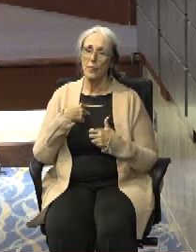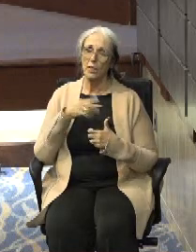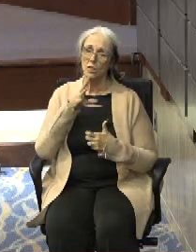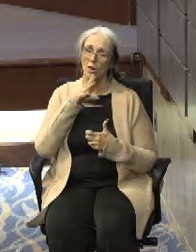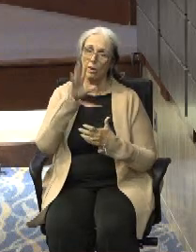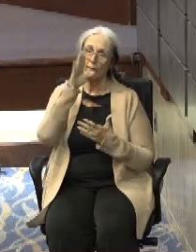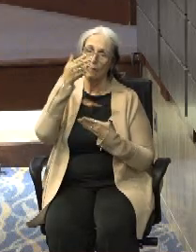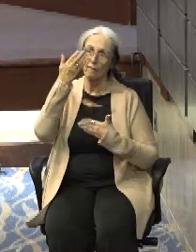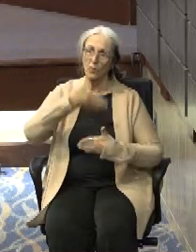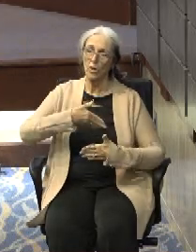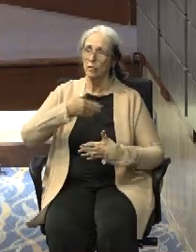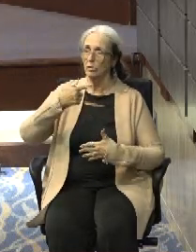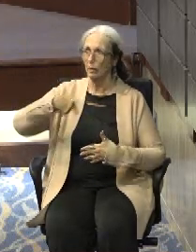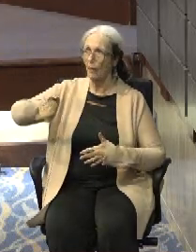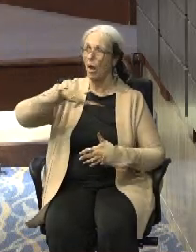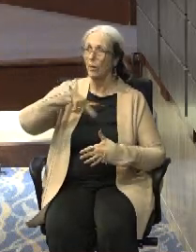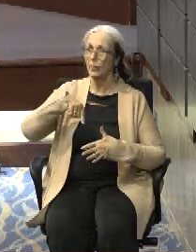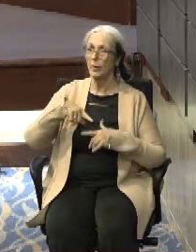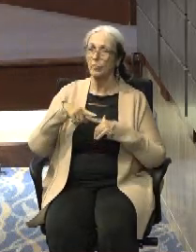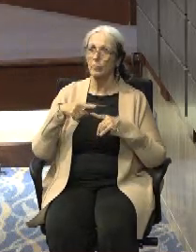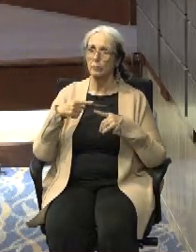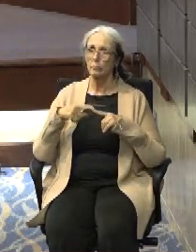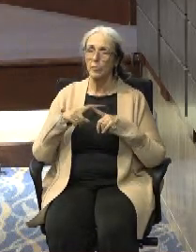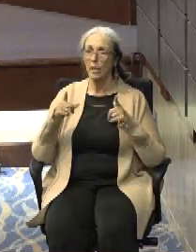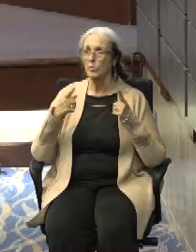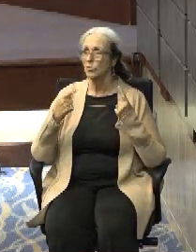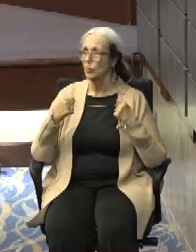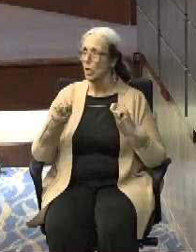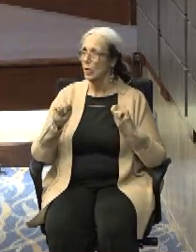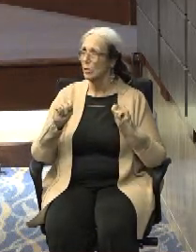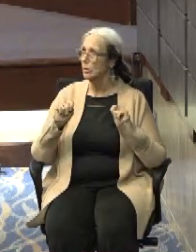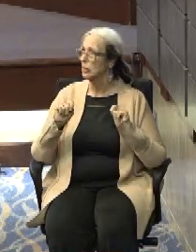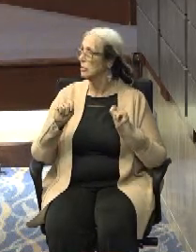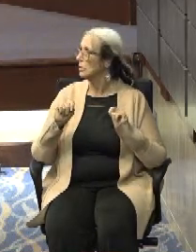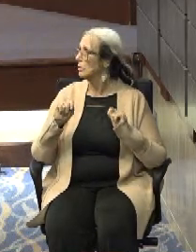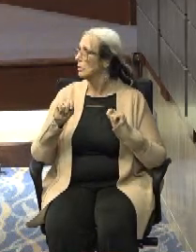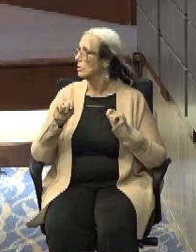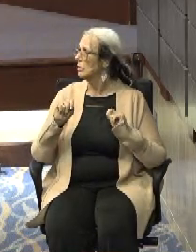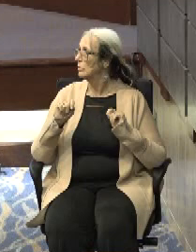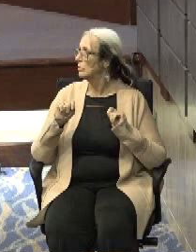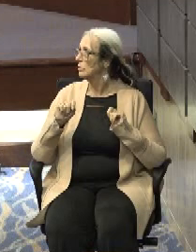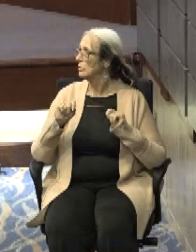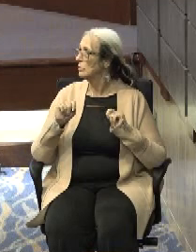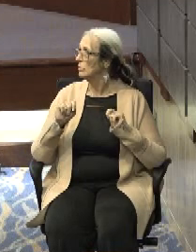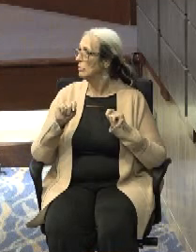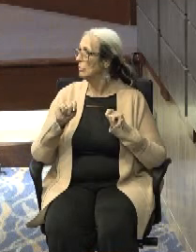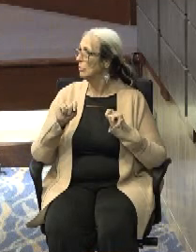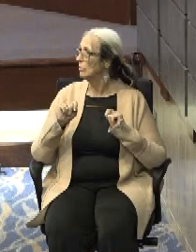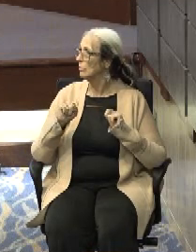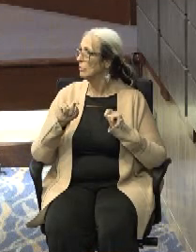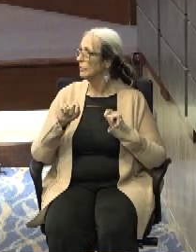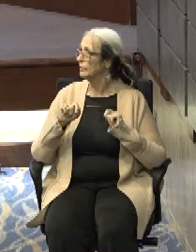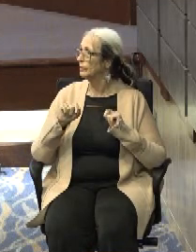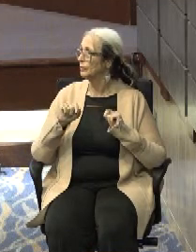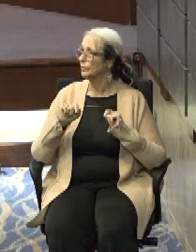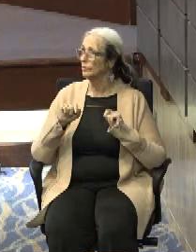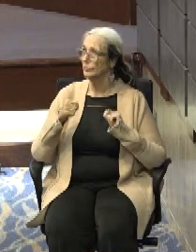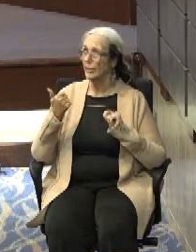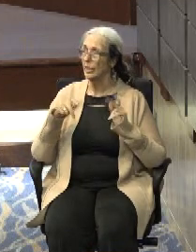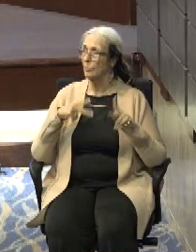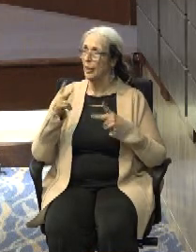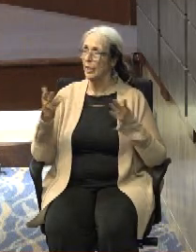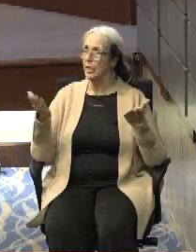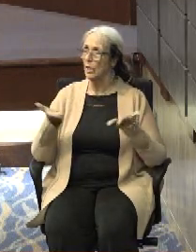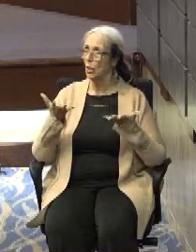gotta forgive me, but I'm trying to get to the end of it. Thank you. Thanks, sir. Is there anyone else here